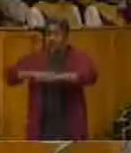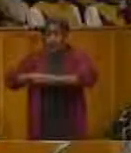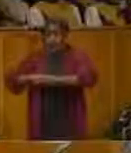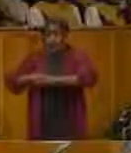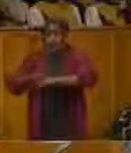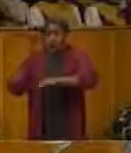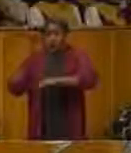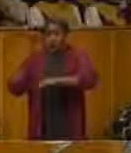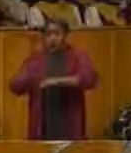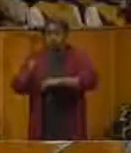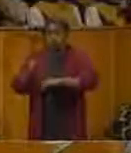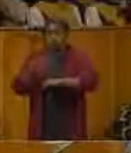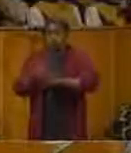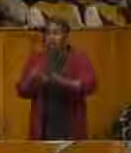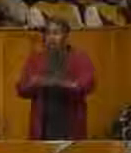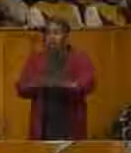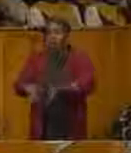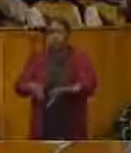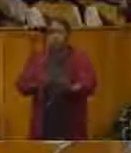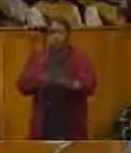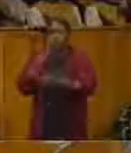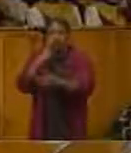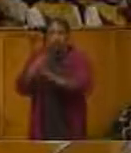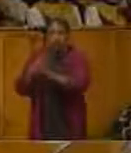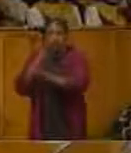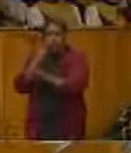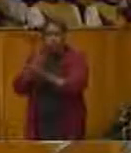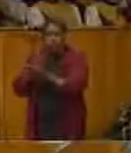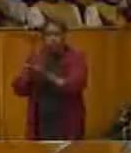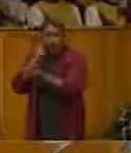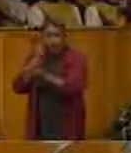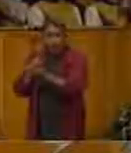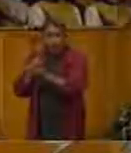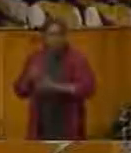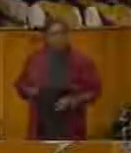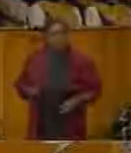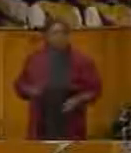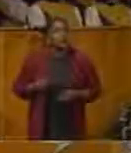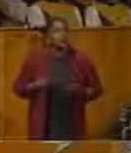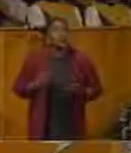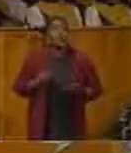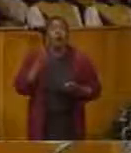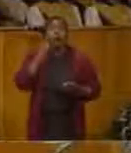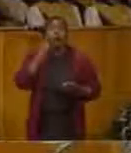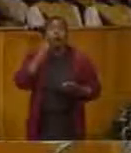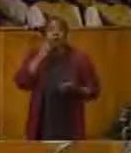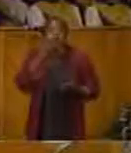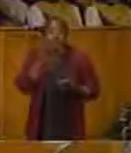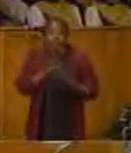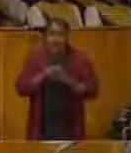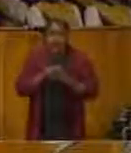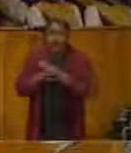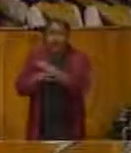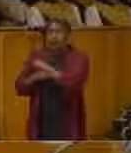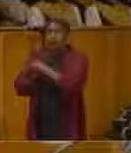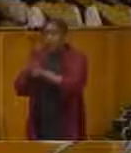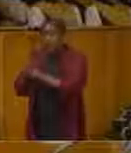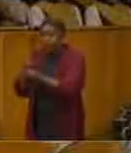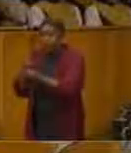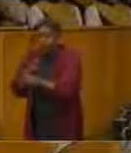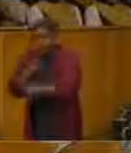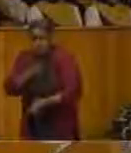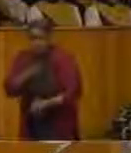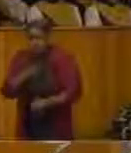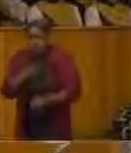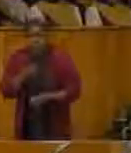college tuition. For the love of money, you would steal from people who love you and those who would simply give